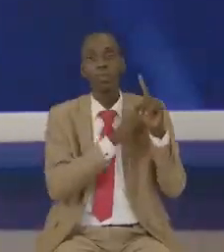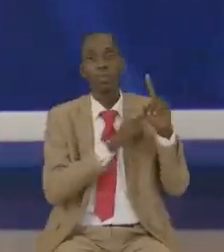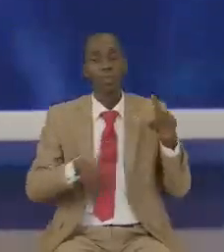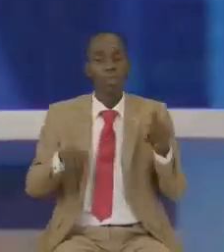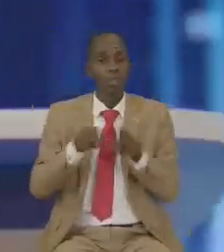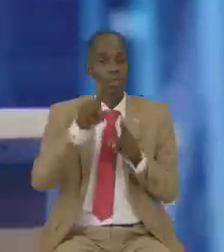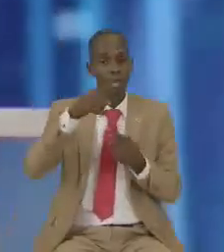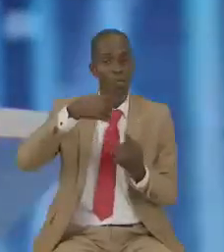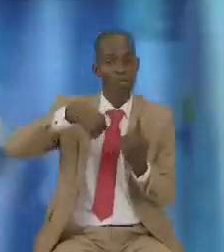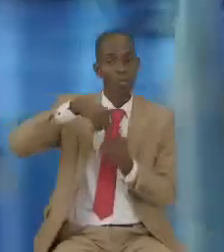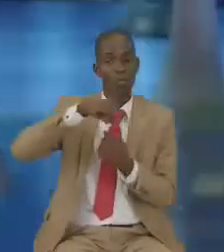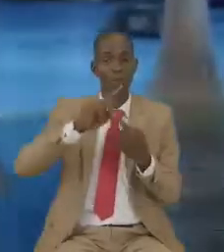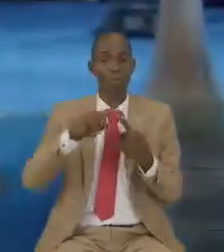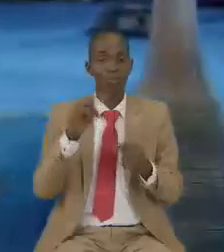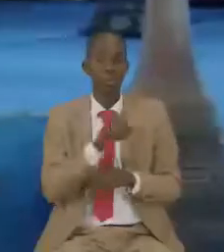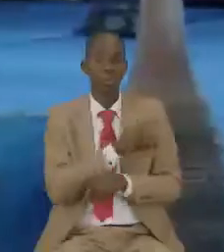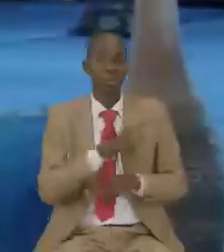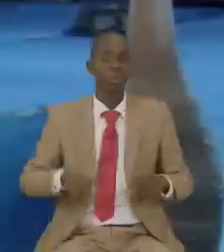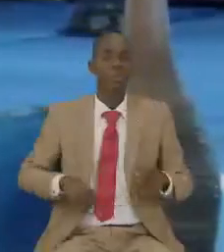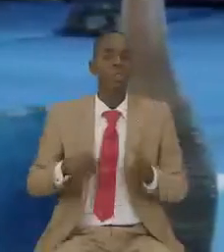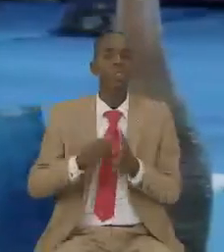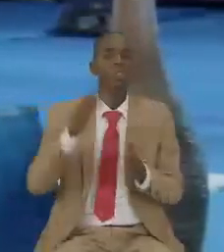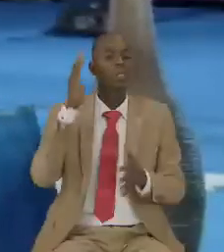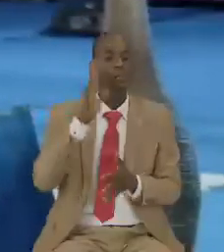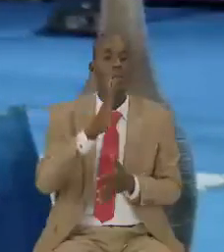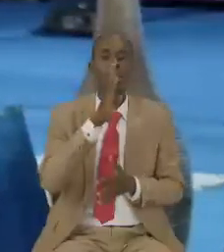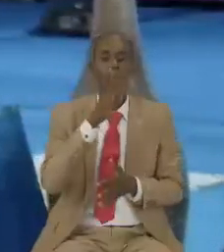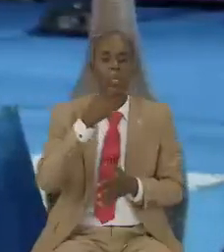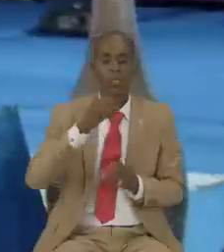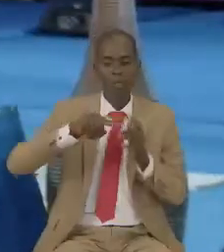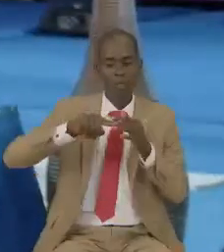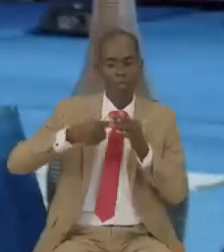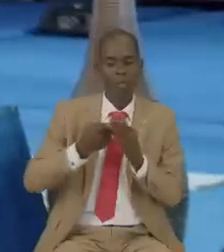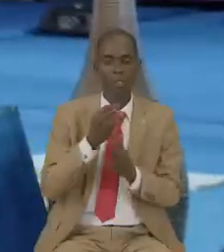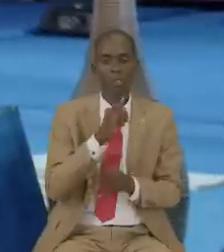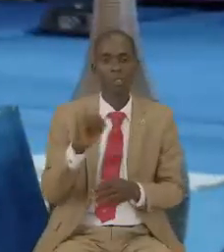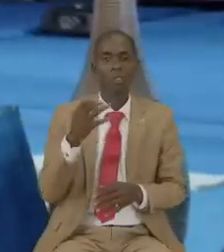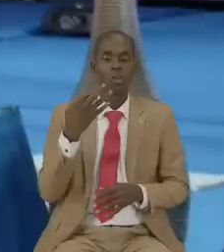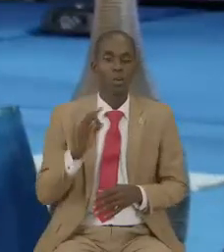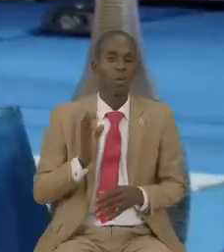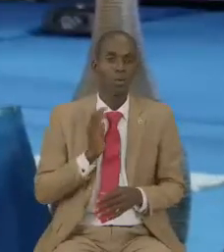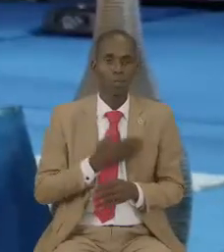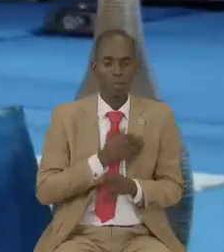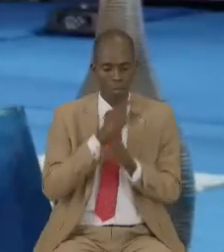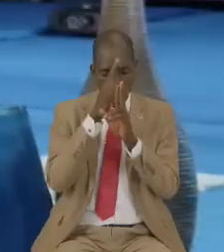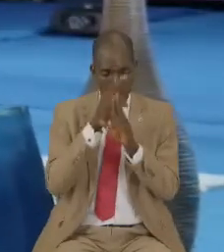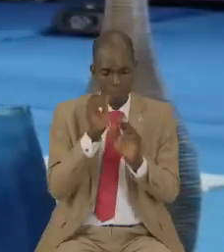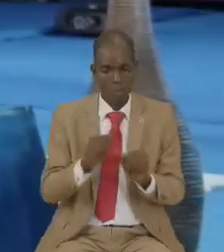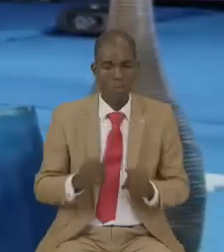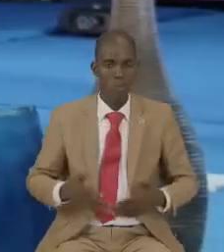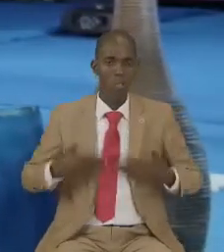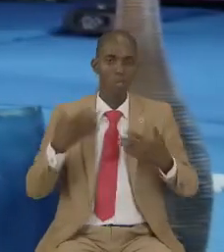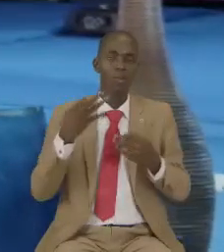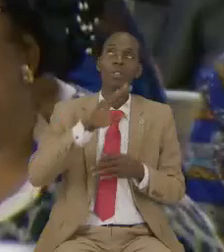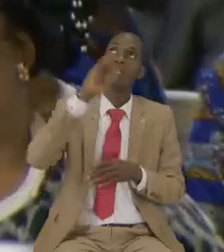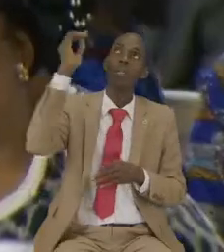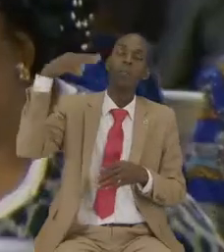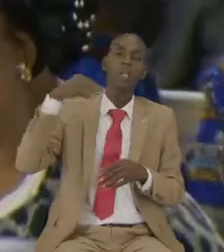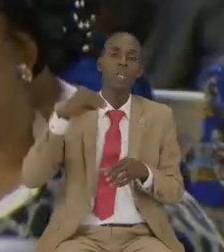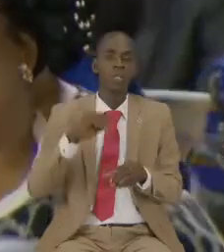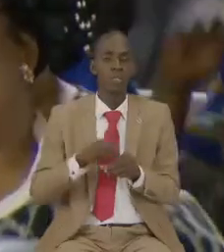the Lord, it will be the beginning of an honorable life of grace in your